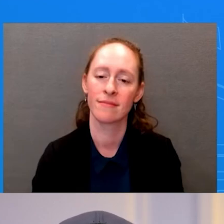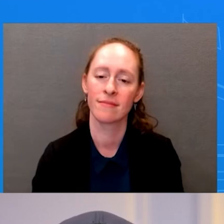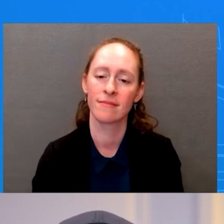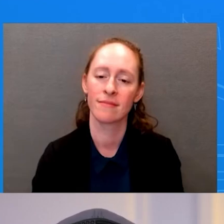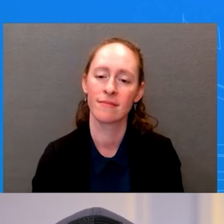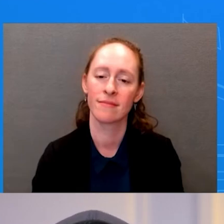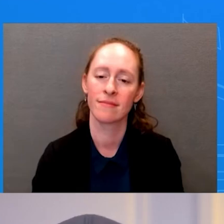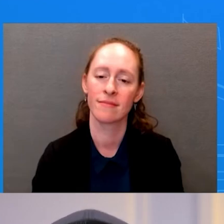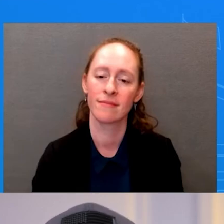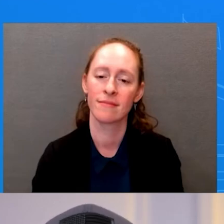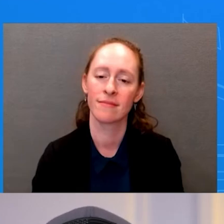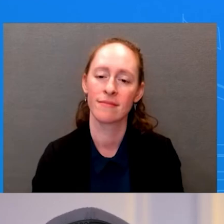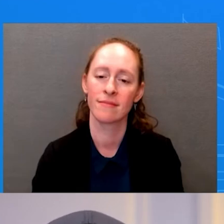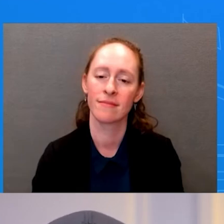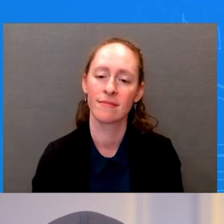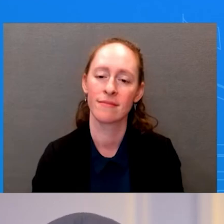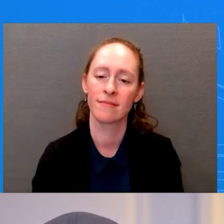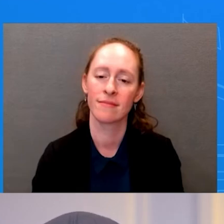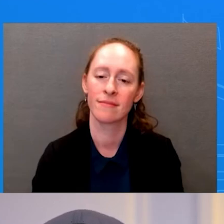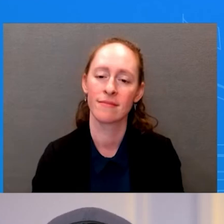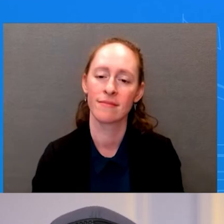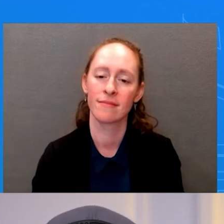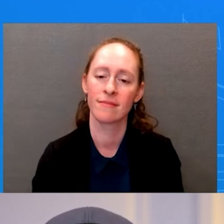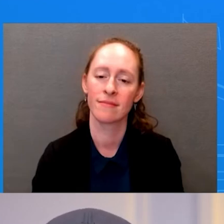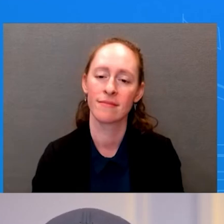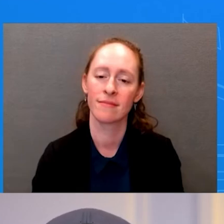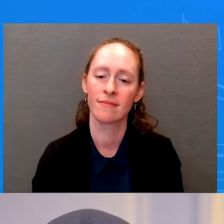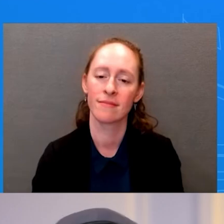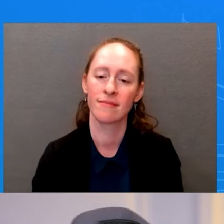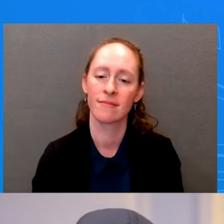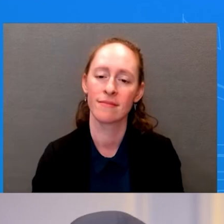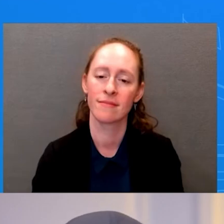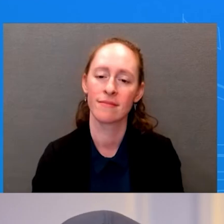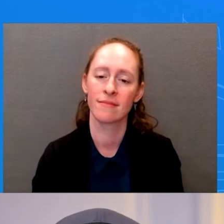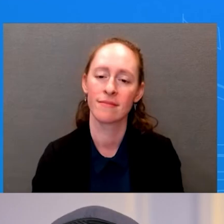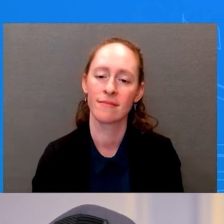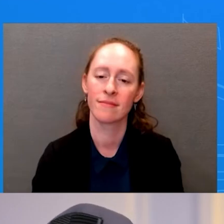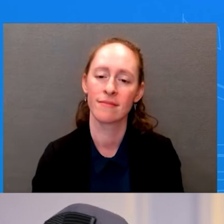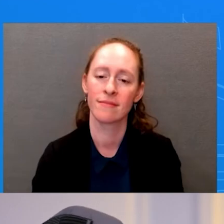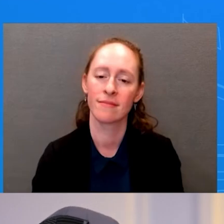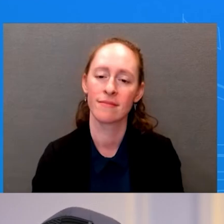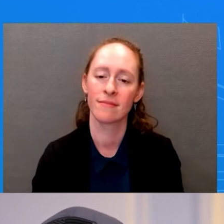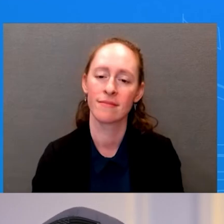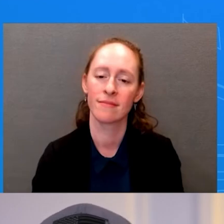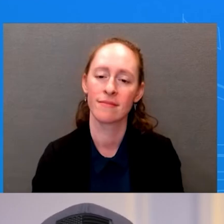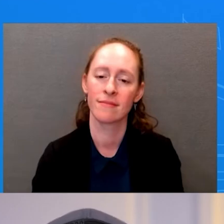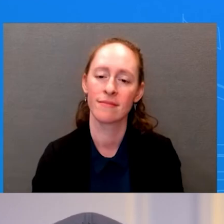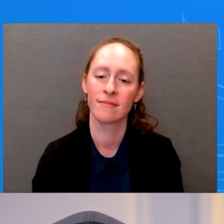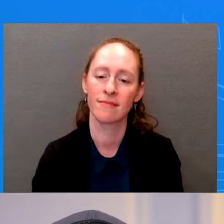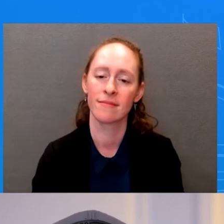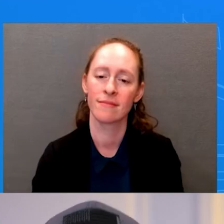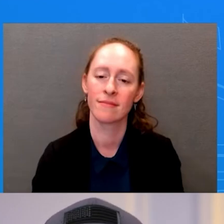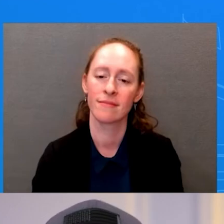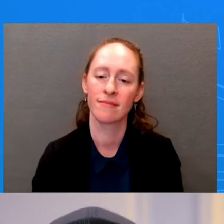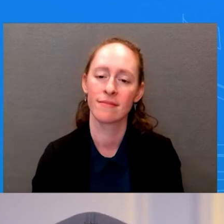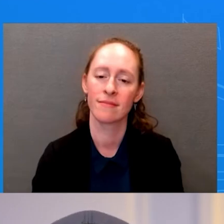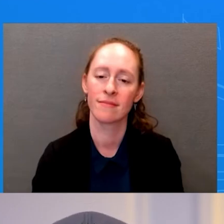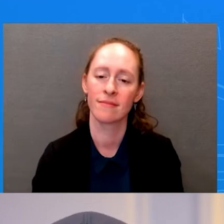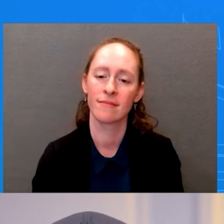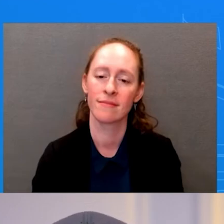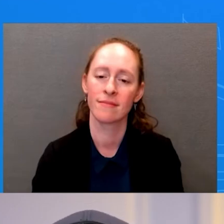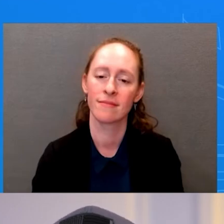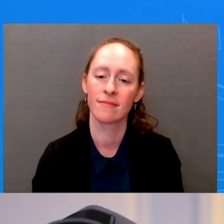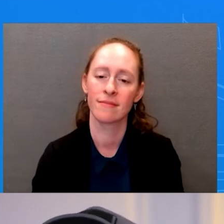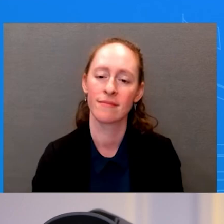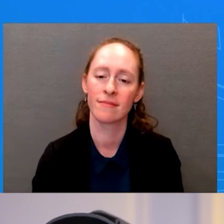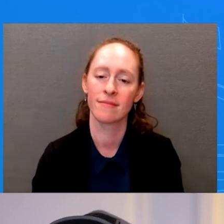basically the economy has risen, which is why you had inflation at 8.2%. The CPI went up, and she's going to spin it and blame the Republicans